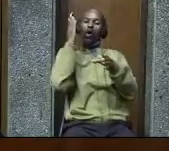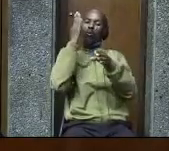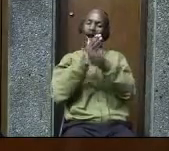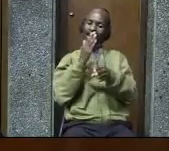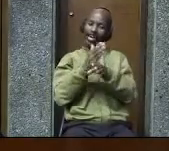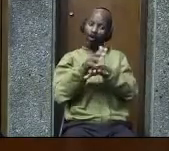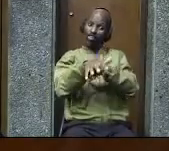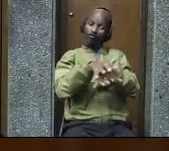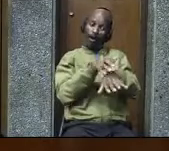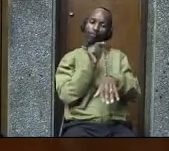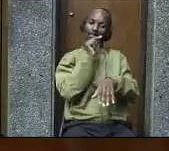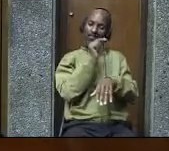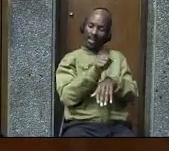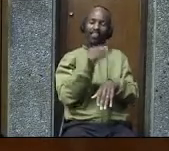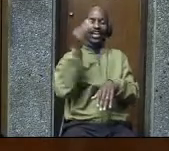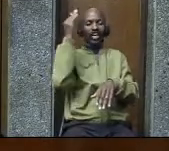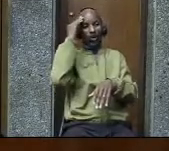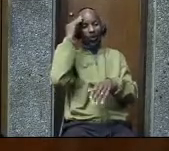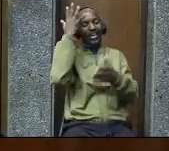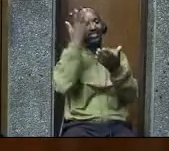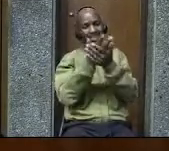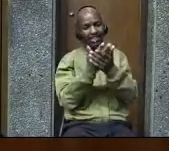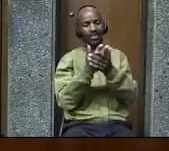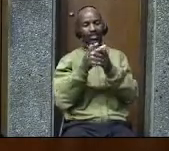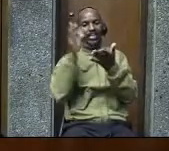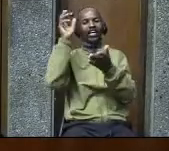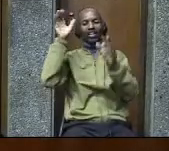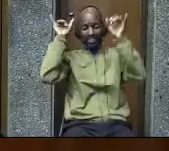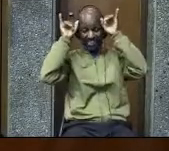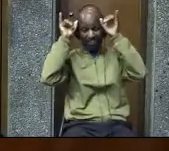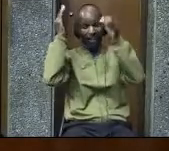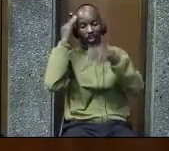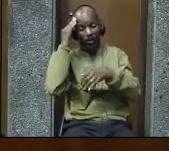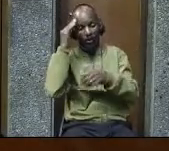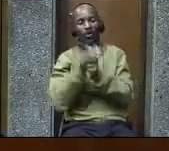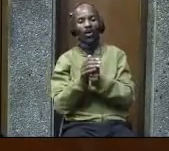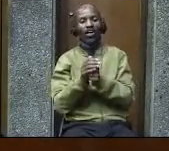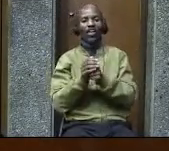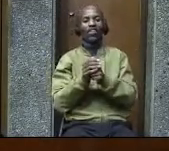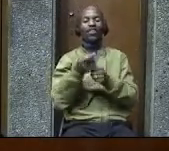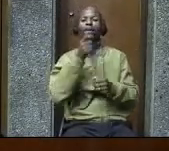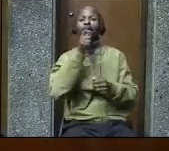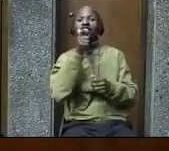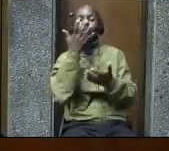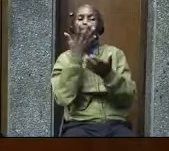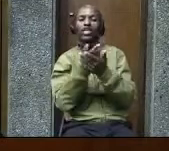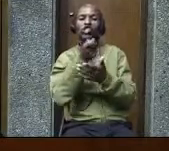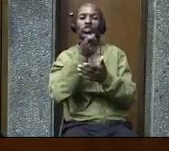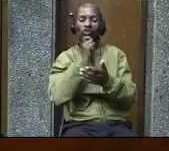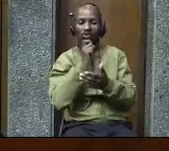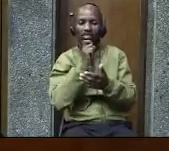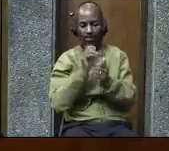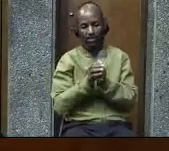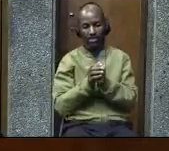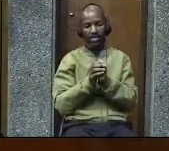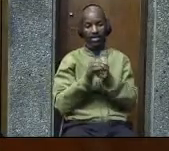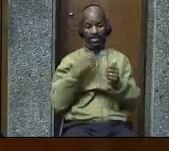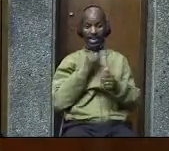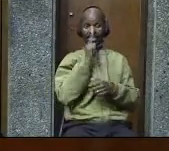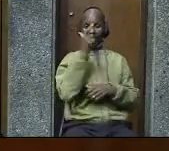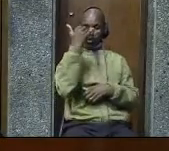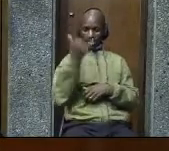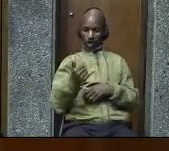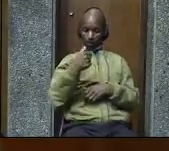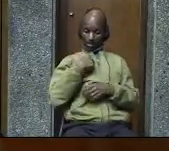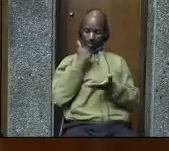on the farm, they know the cattle. They know the medicine that you should use. As I tell you, as